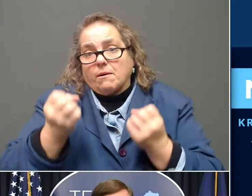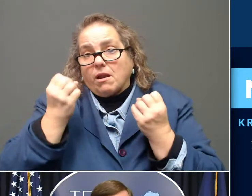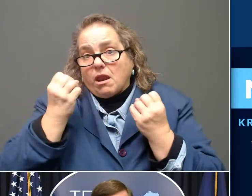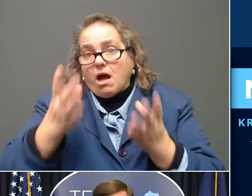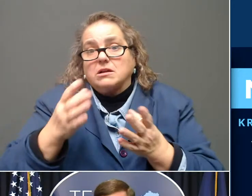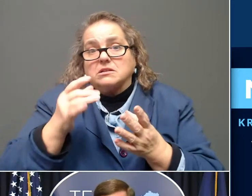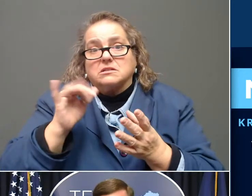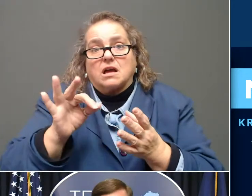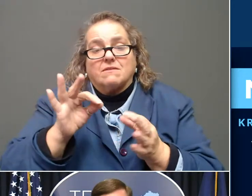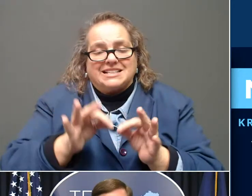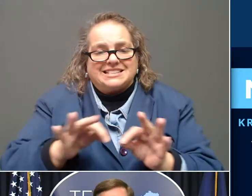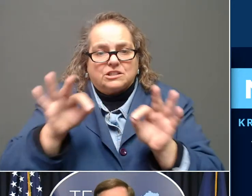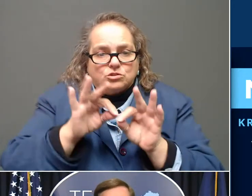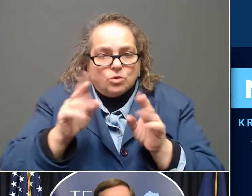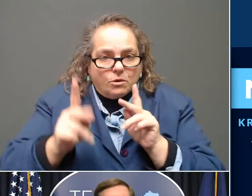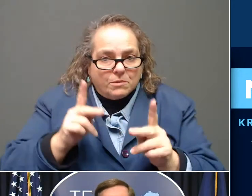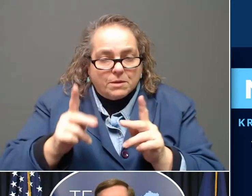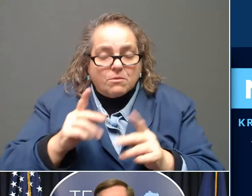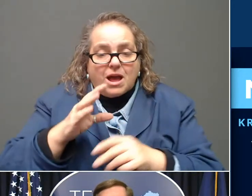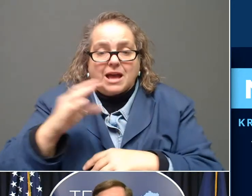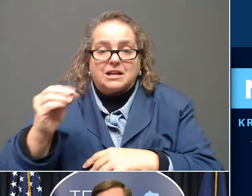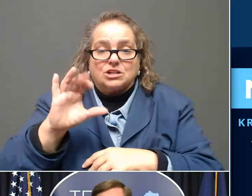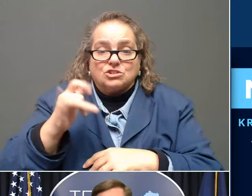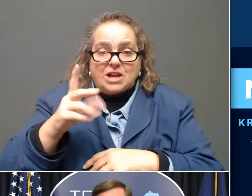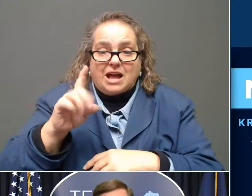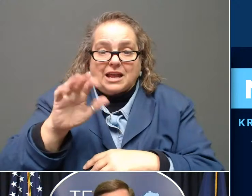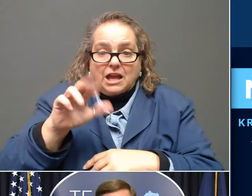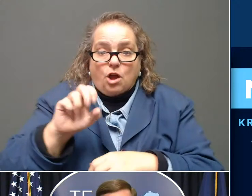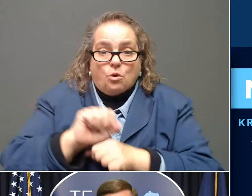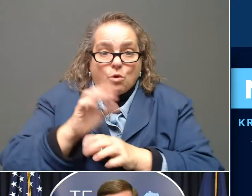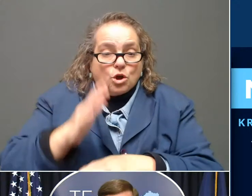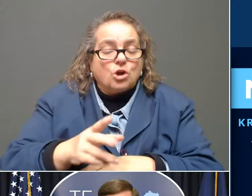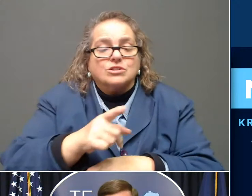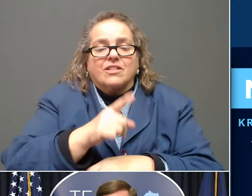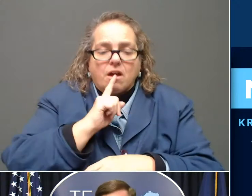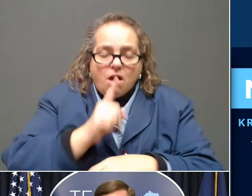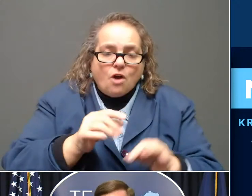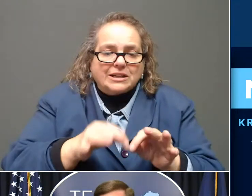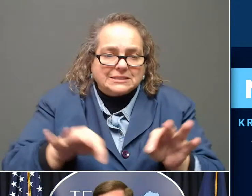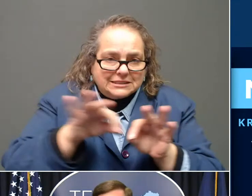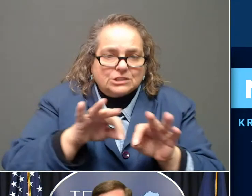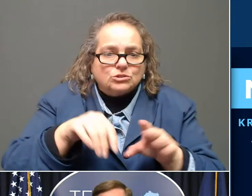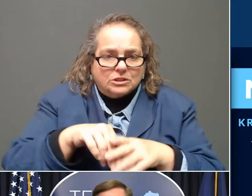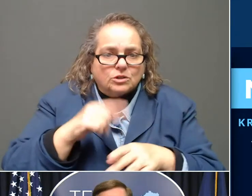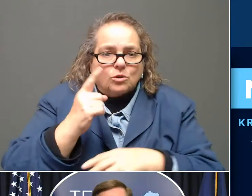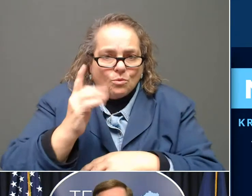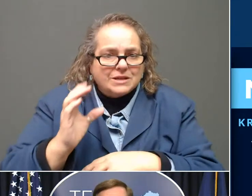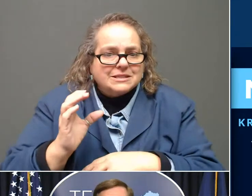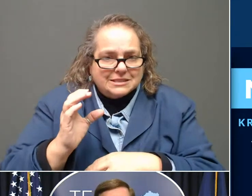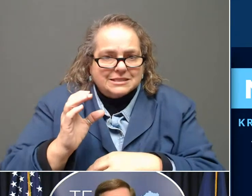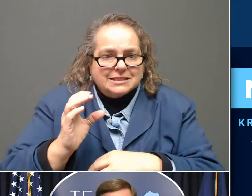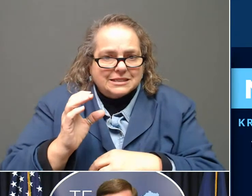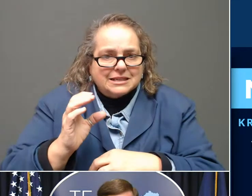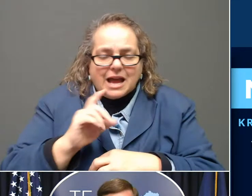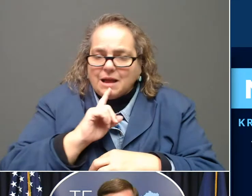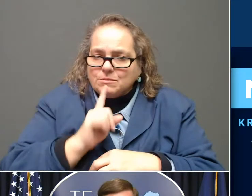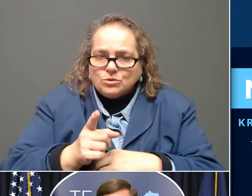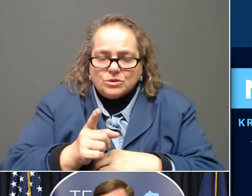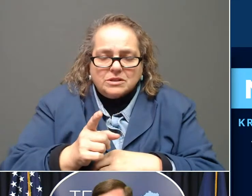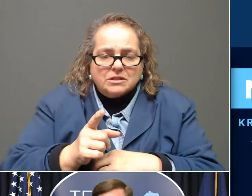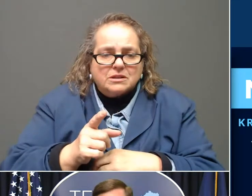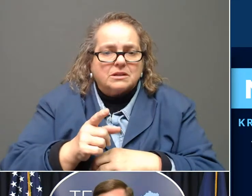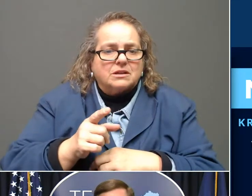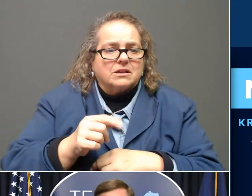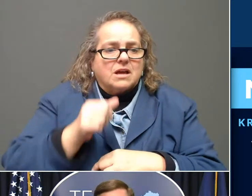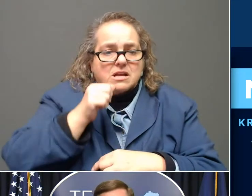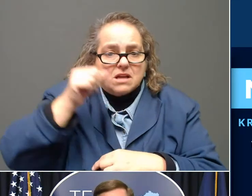Right now, we are working to get through our adults 70 years and older. They are one of the highest